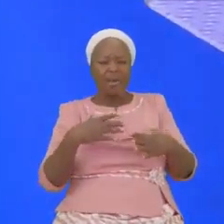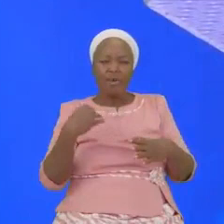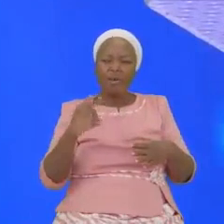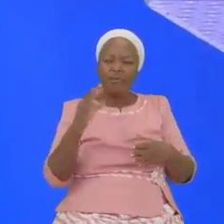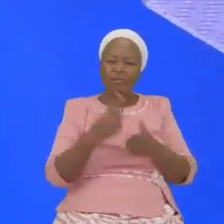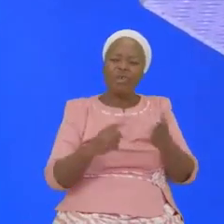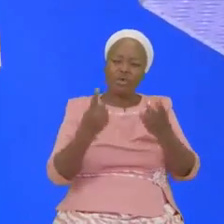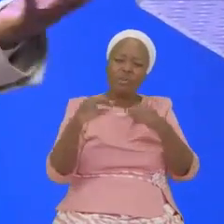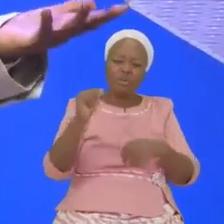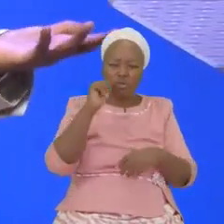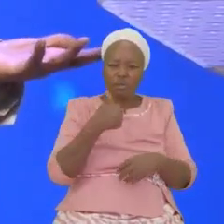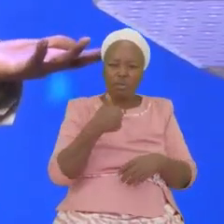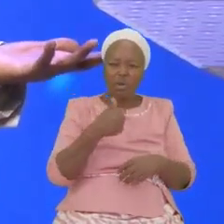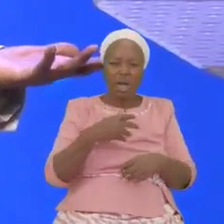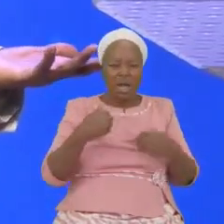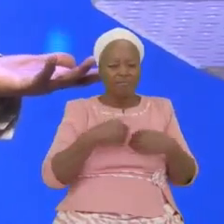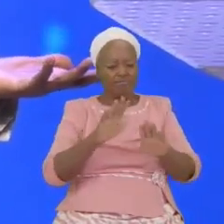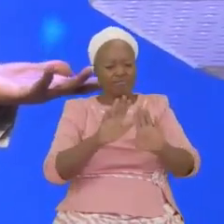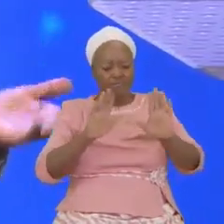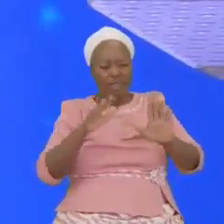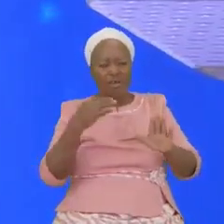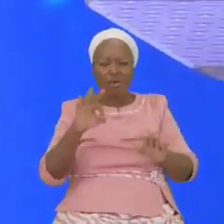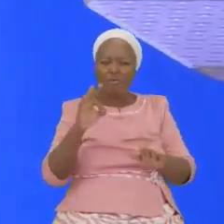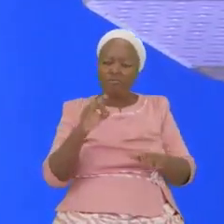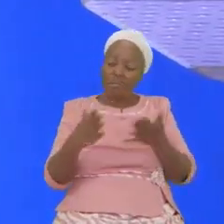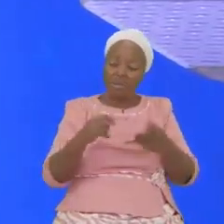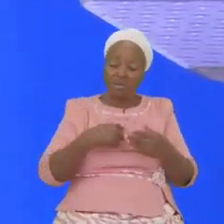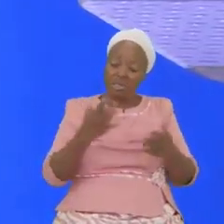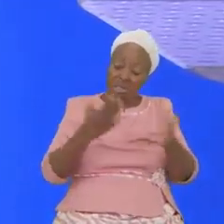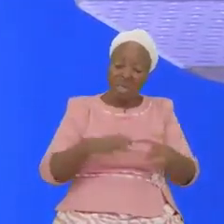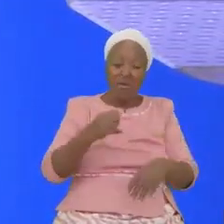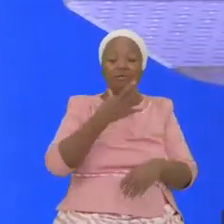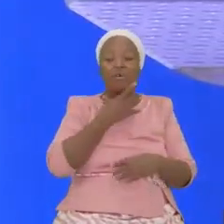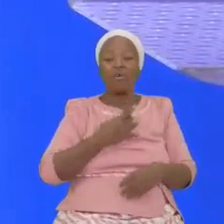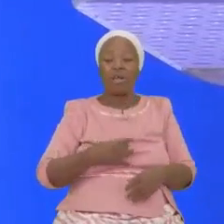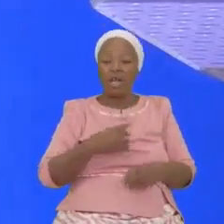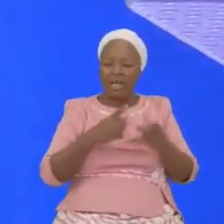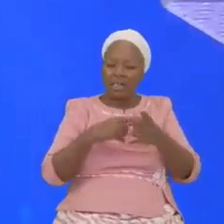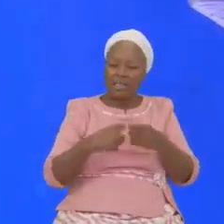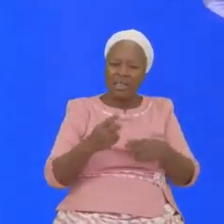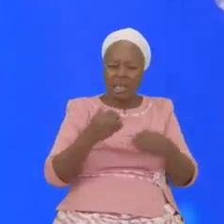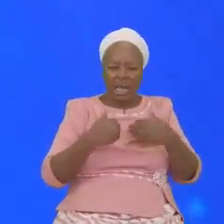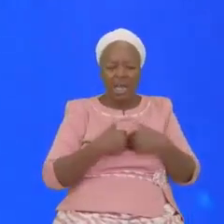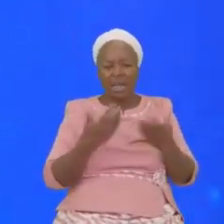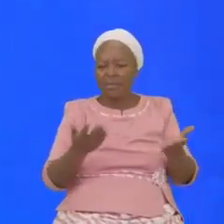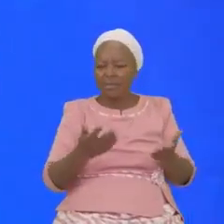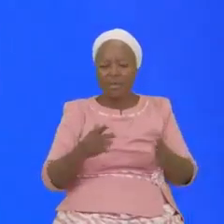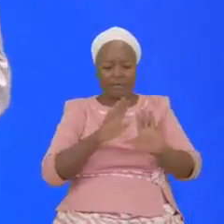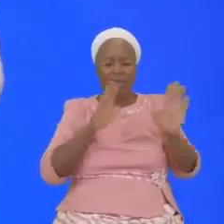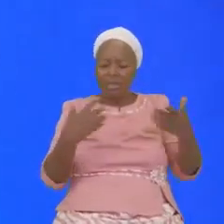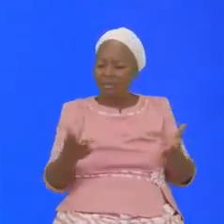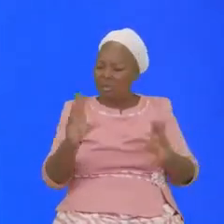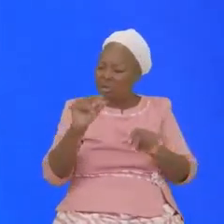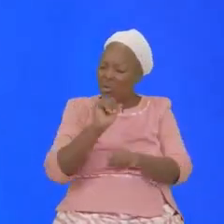coming tomorrow. He has fear of he might die of hunger. He has fear unemployment is increasing. He may